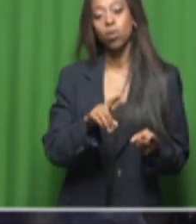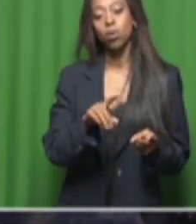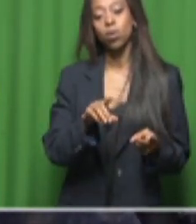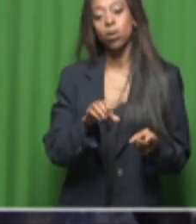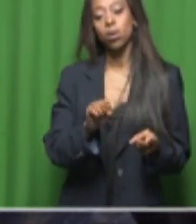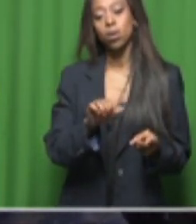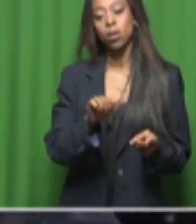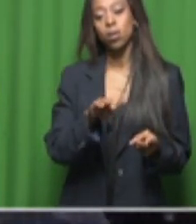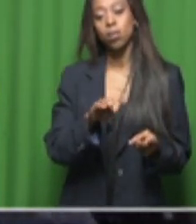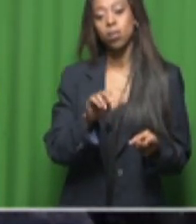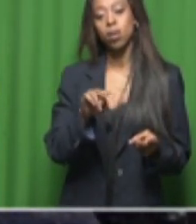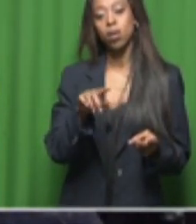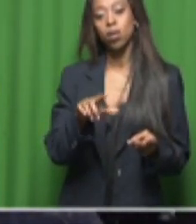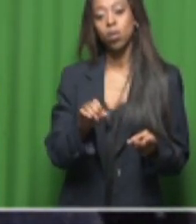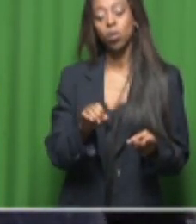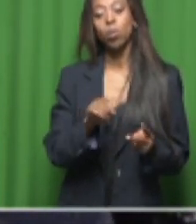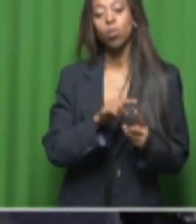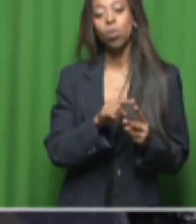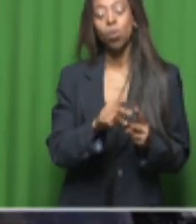they must come out.